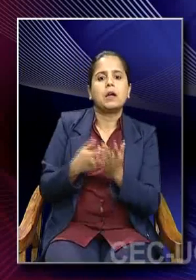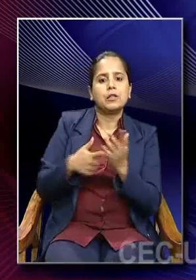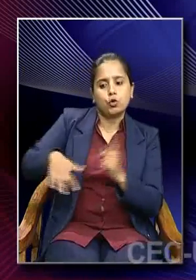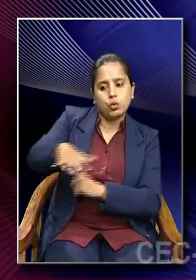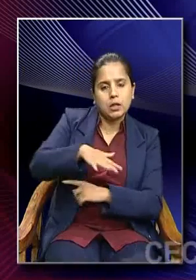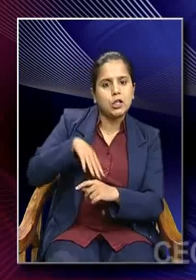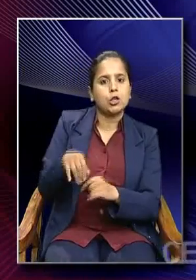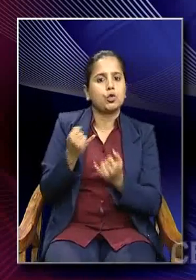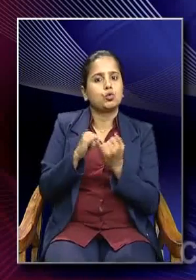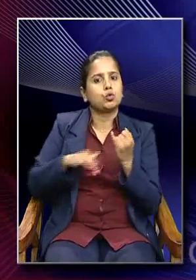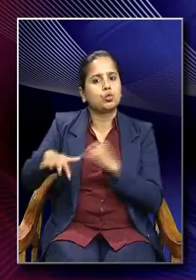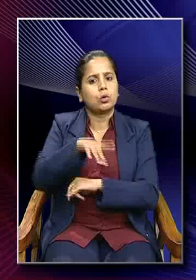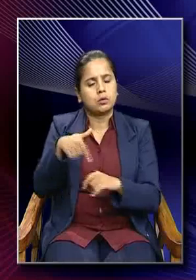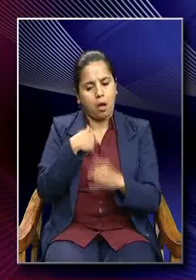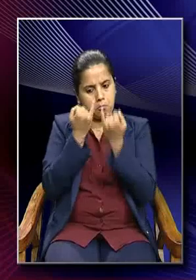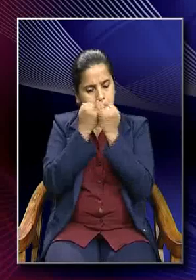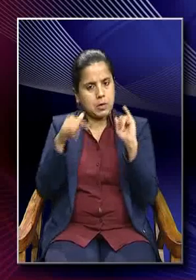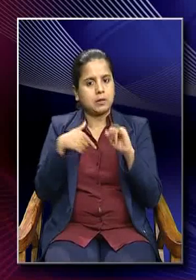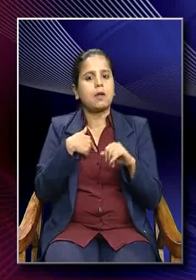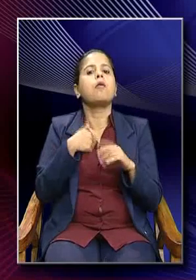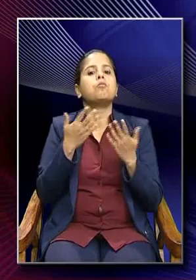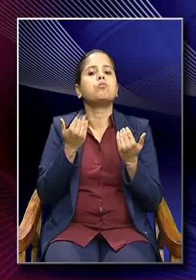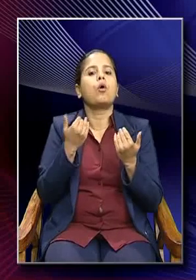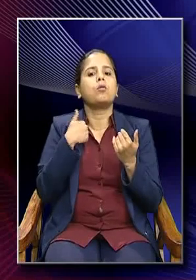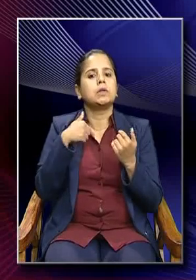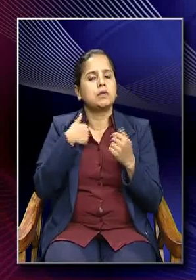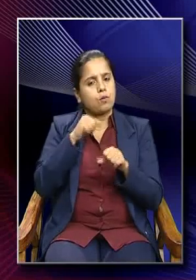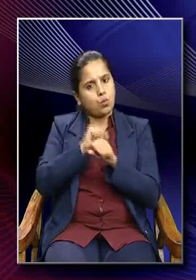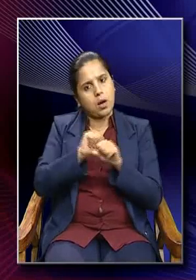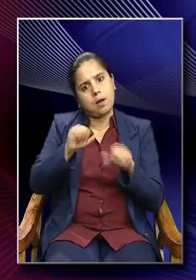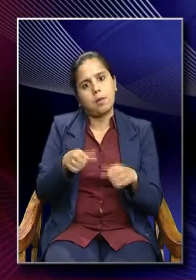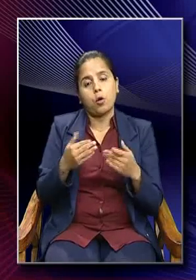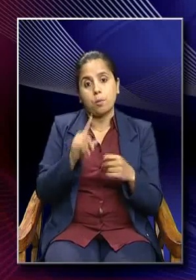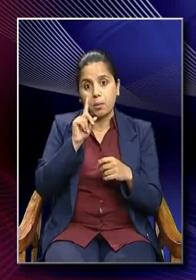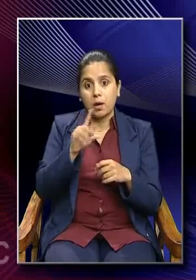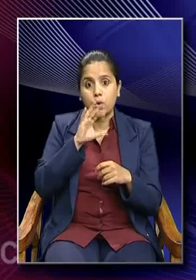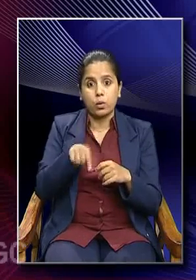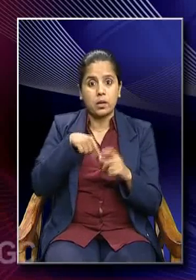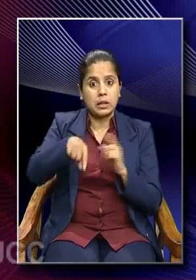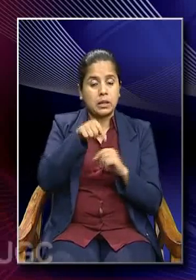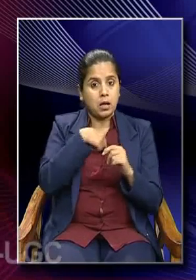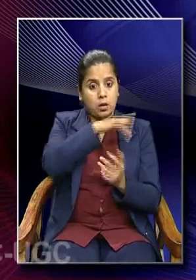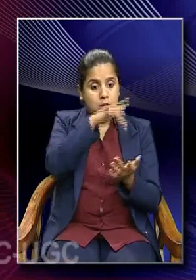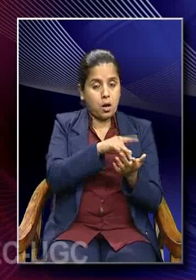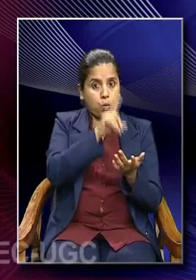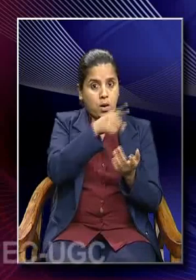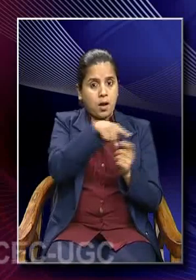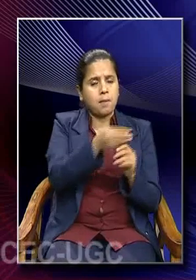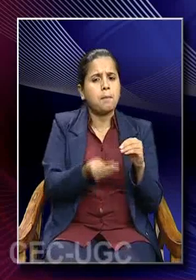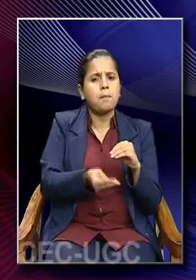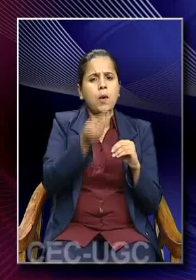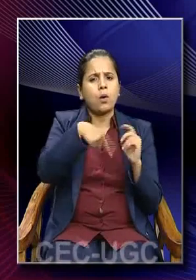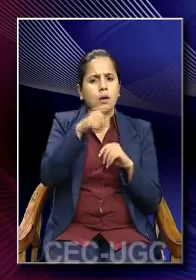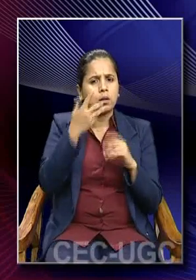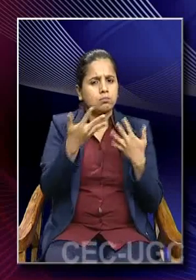them self-reliant and independent, while a decentralized system also entails the setting more